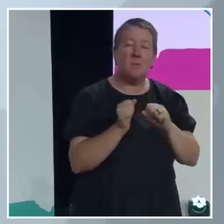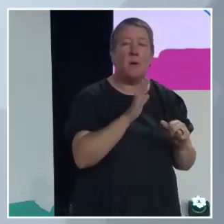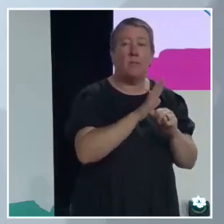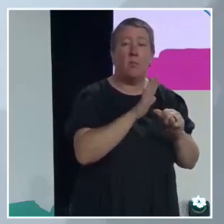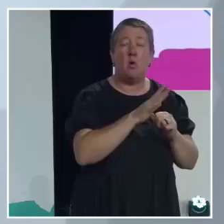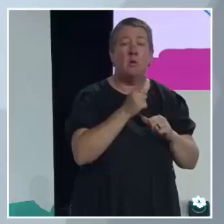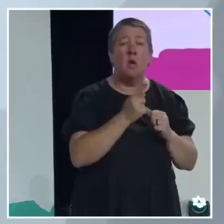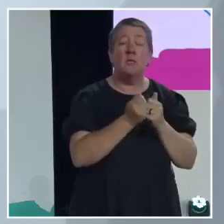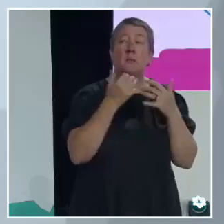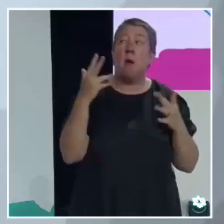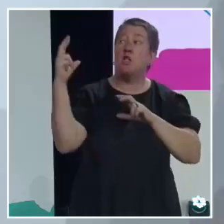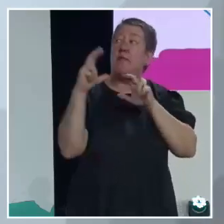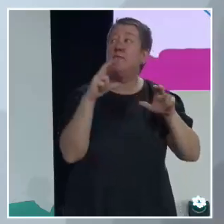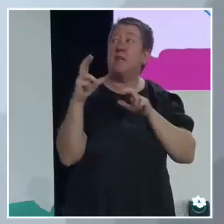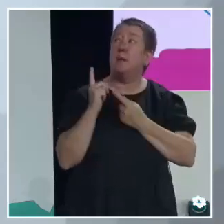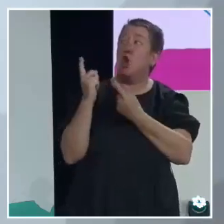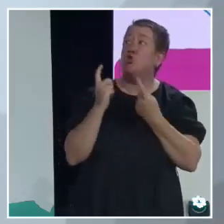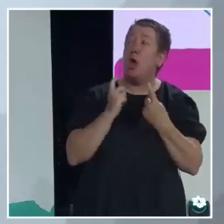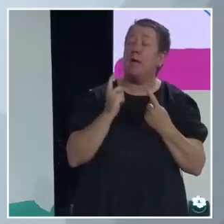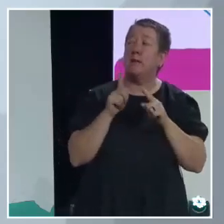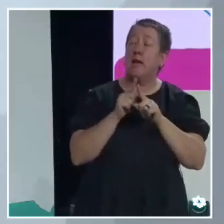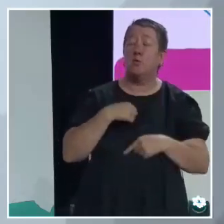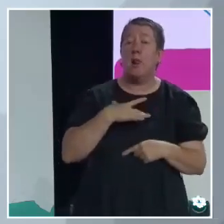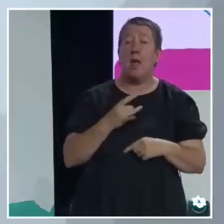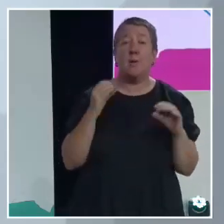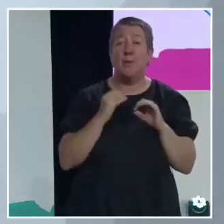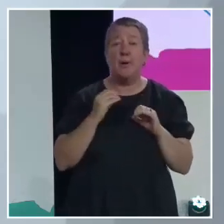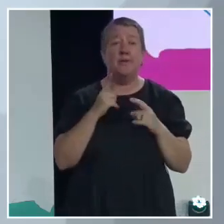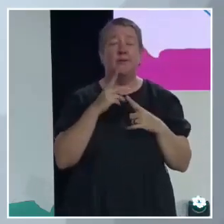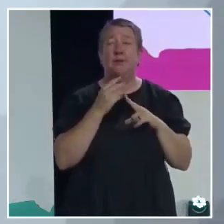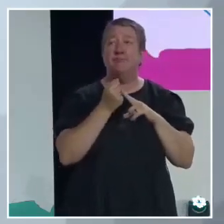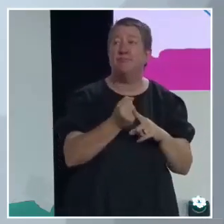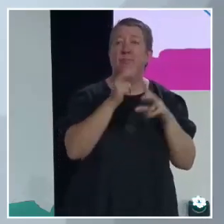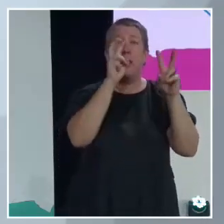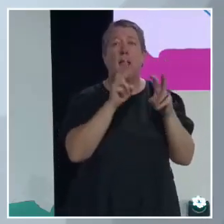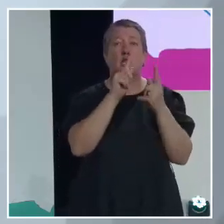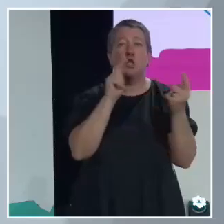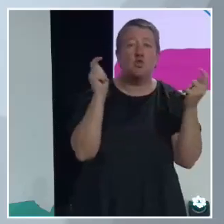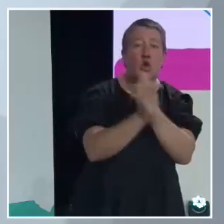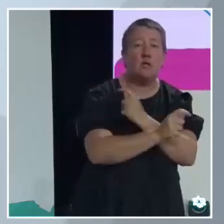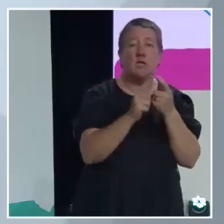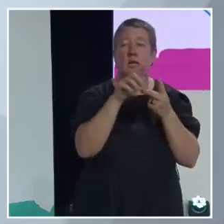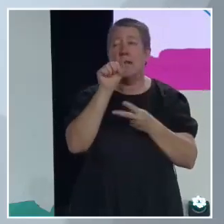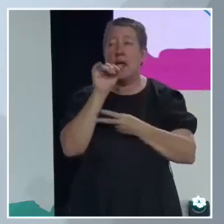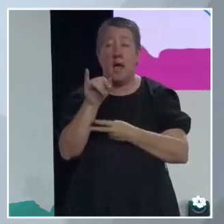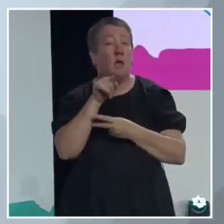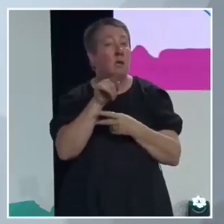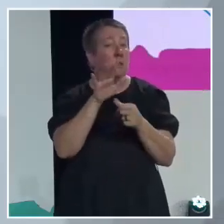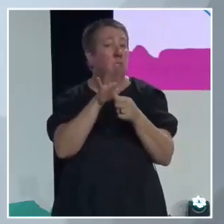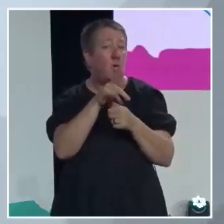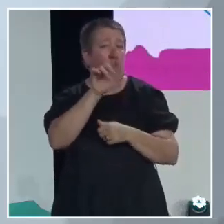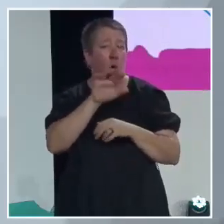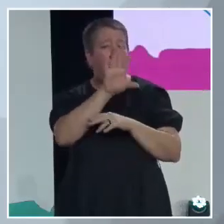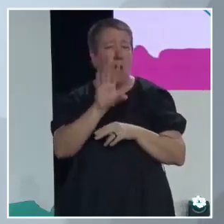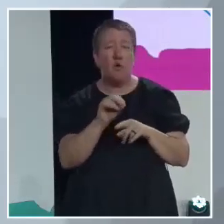attract as much investment as we'd like, where we're pushing on the energy transition and AI, and that's critical for Africa and it's